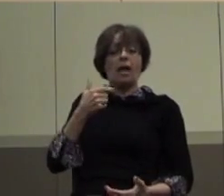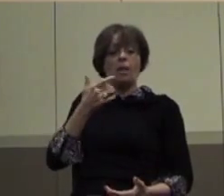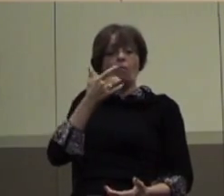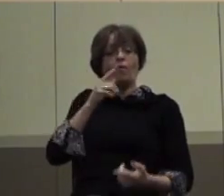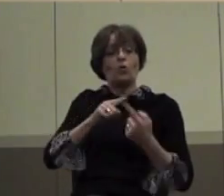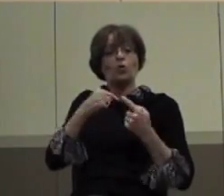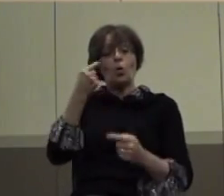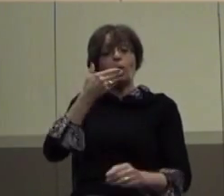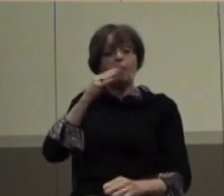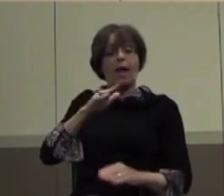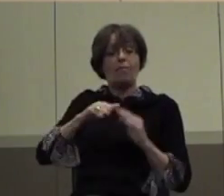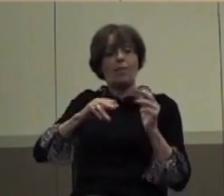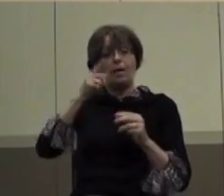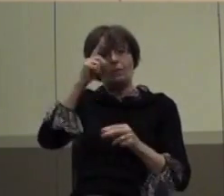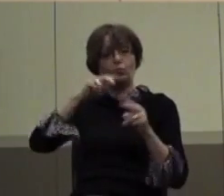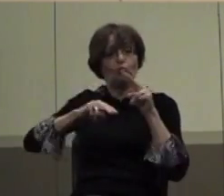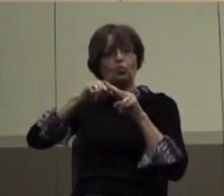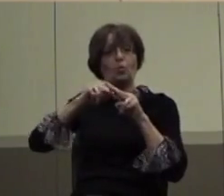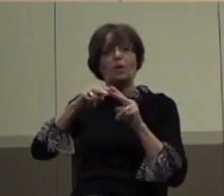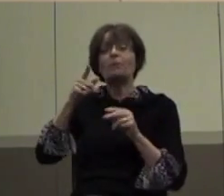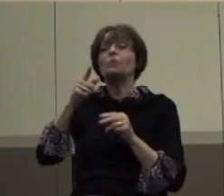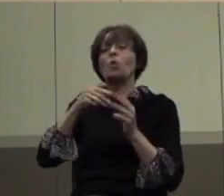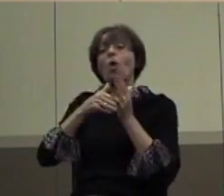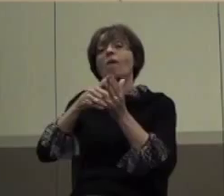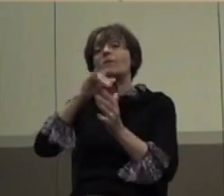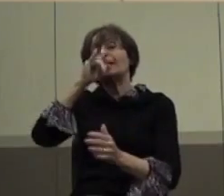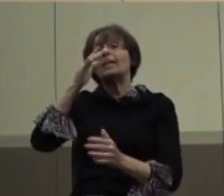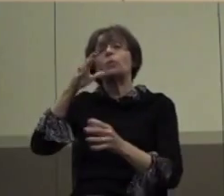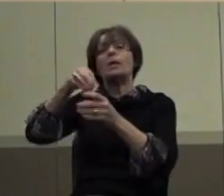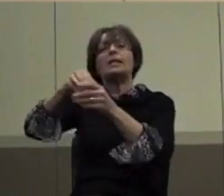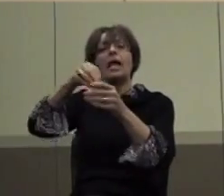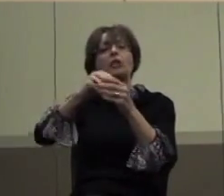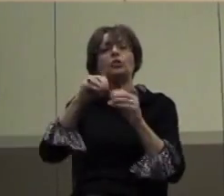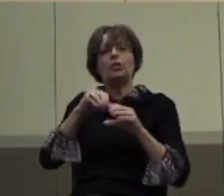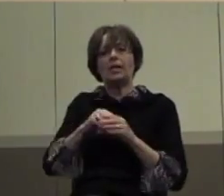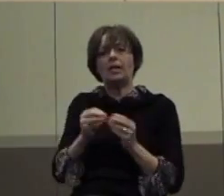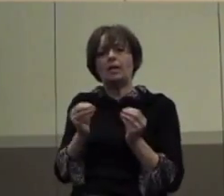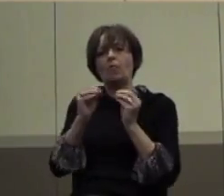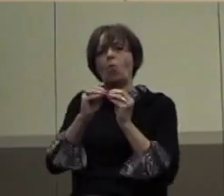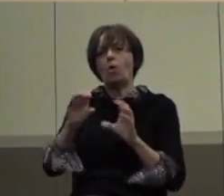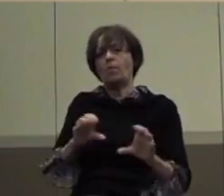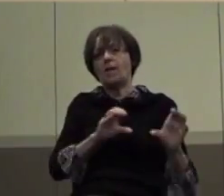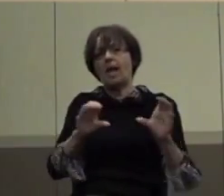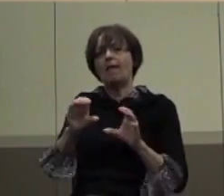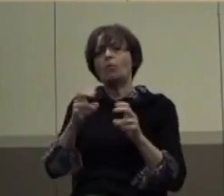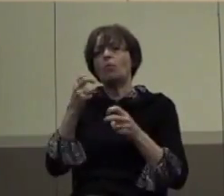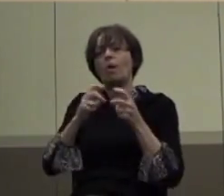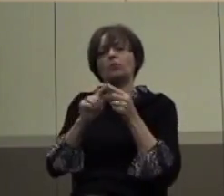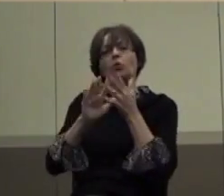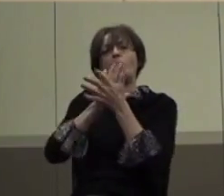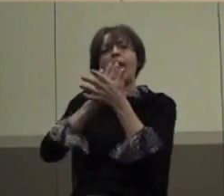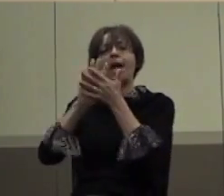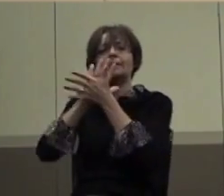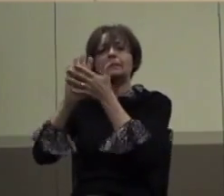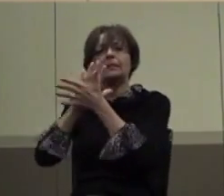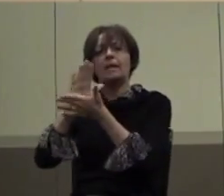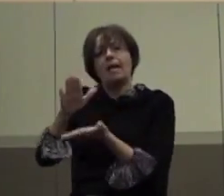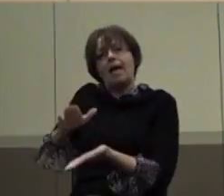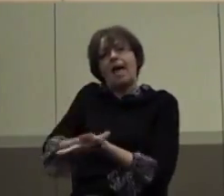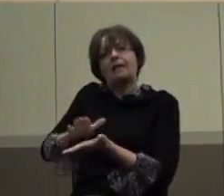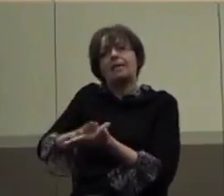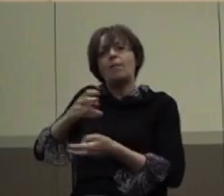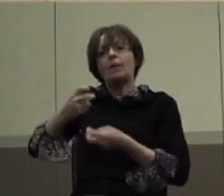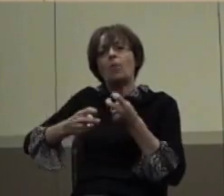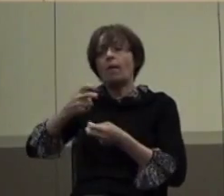stupid. So oftentimes kids will then start engaging in more behavior problems to mask academic problems. And so that would be